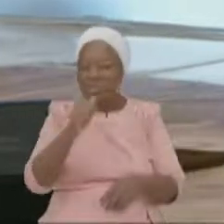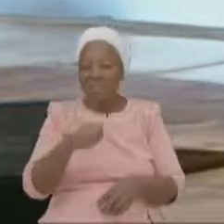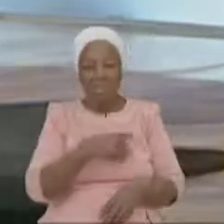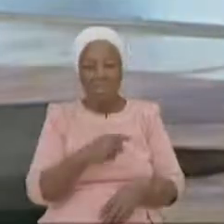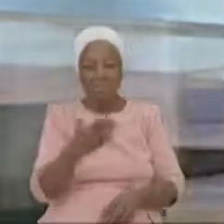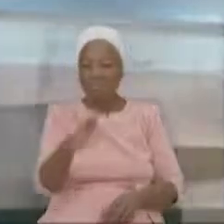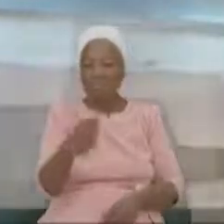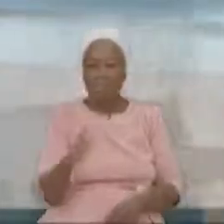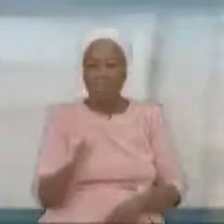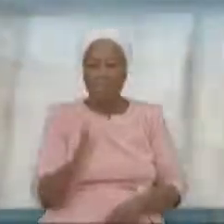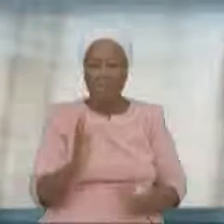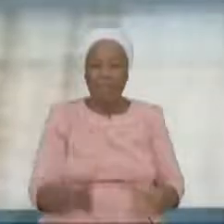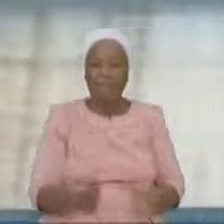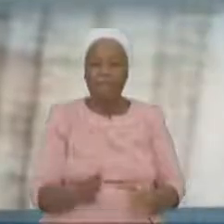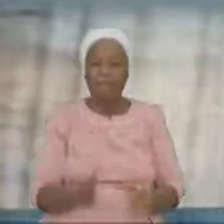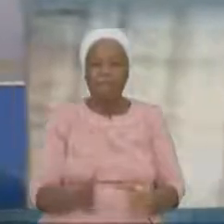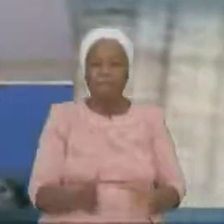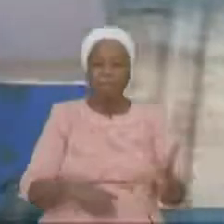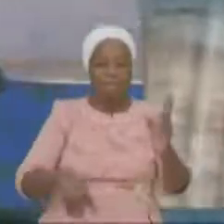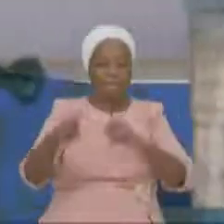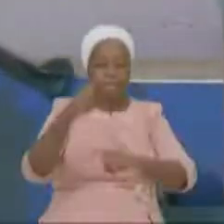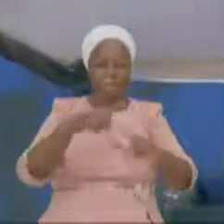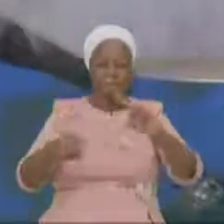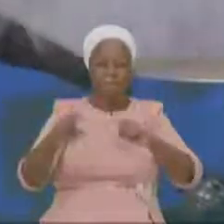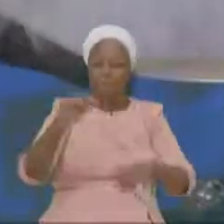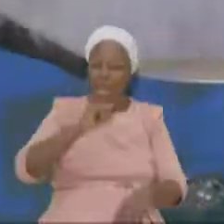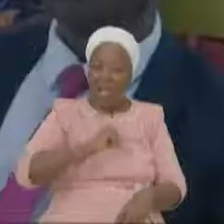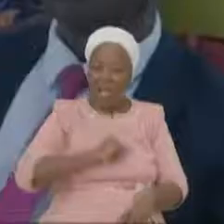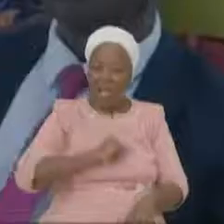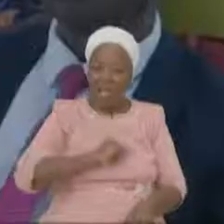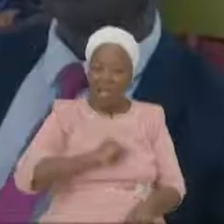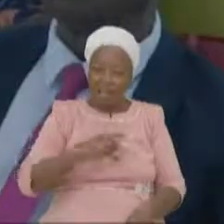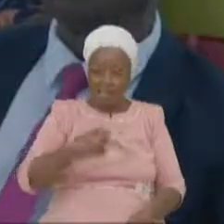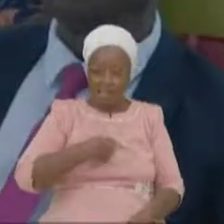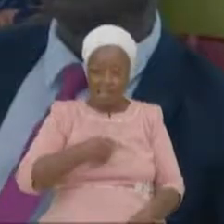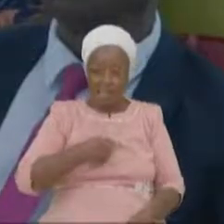compromiser. I will go on record.